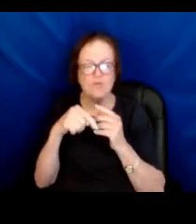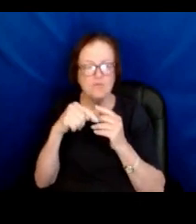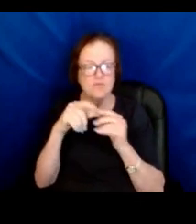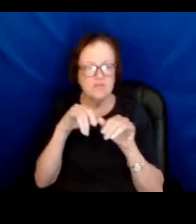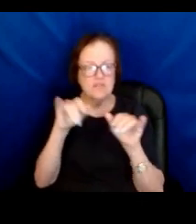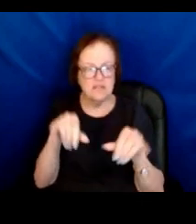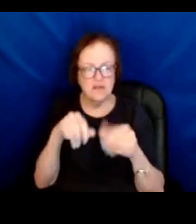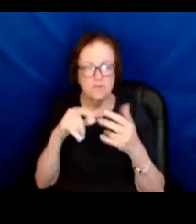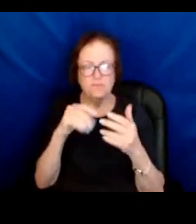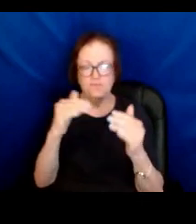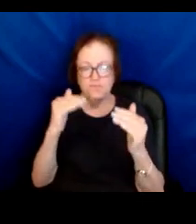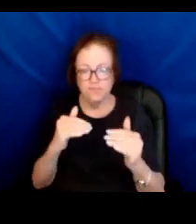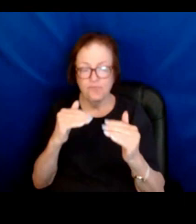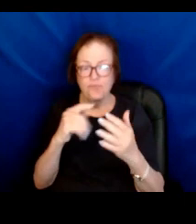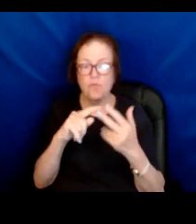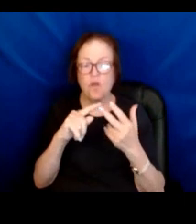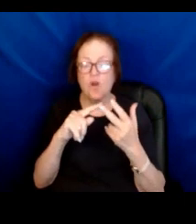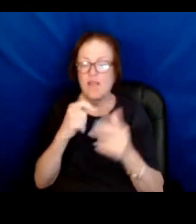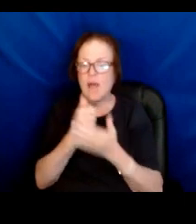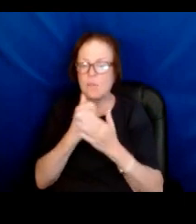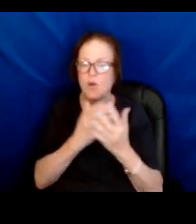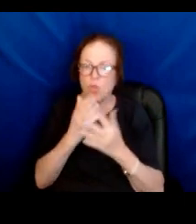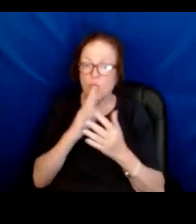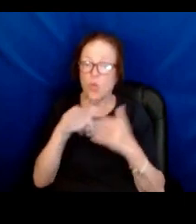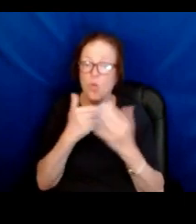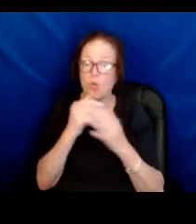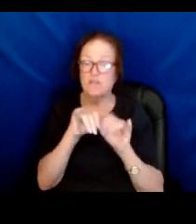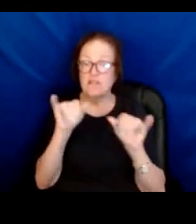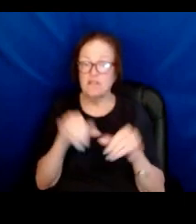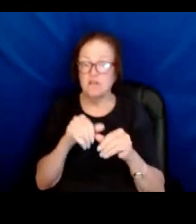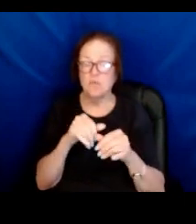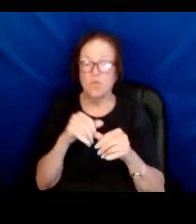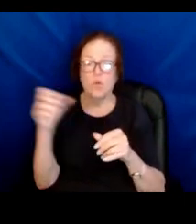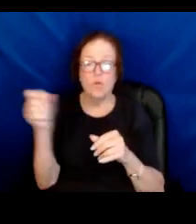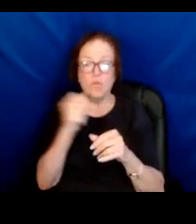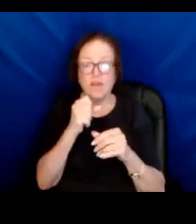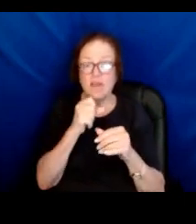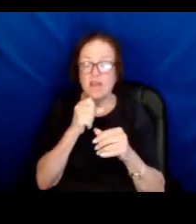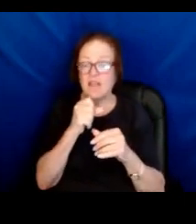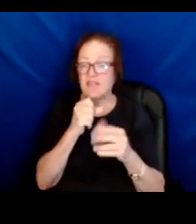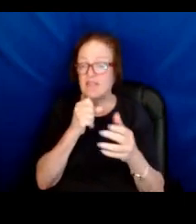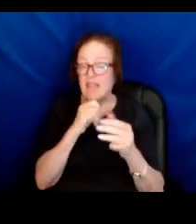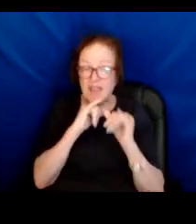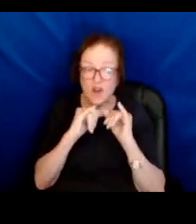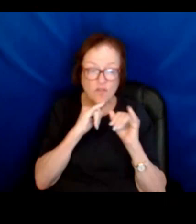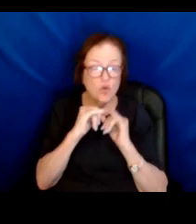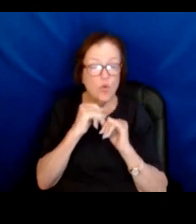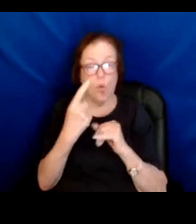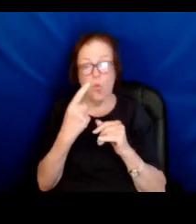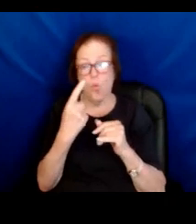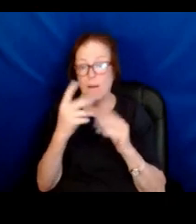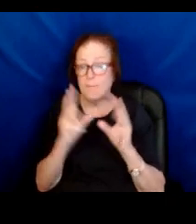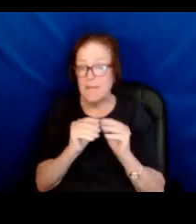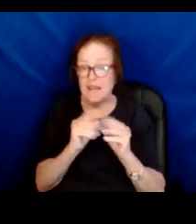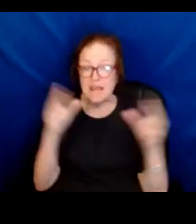patient advocates helping to navigate the whole system. We want to try to bring together, interview or bring together in a single meeting. We're bringing